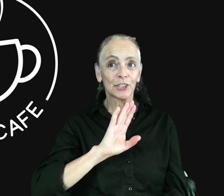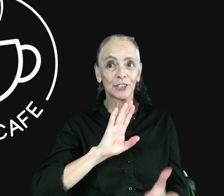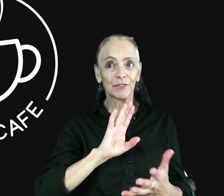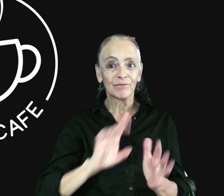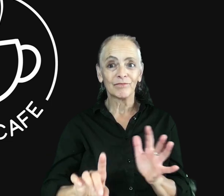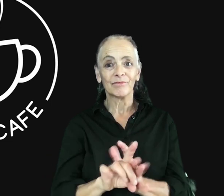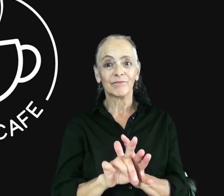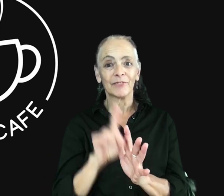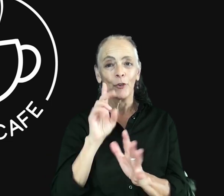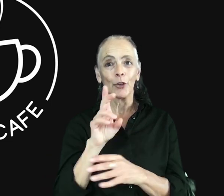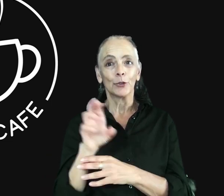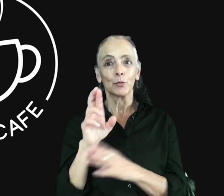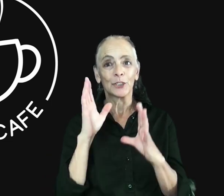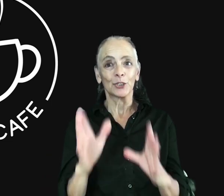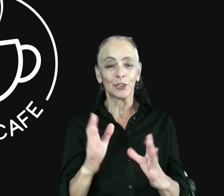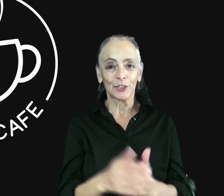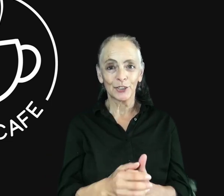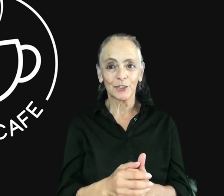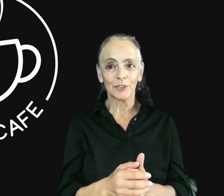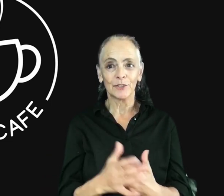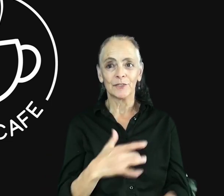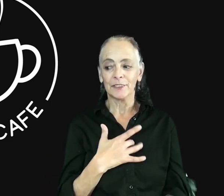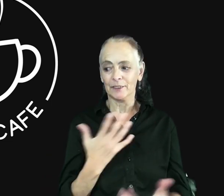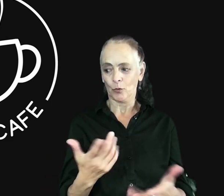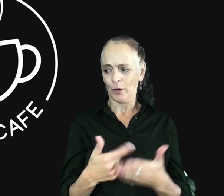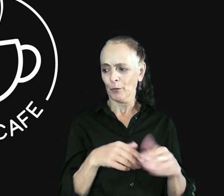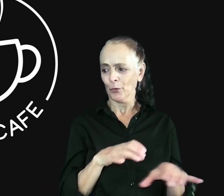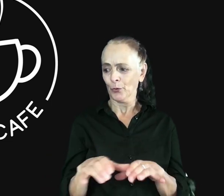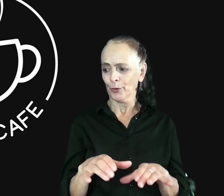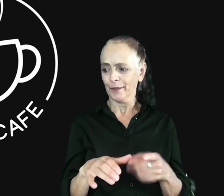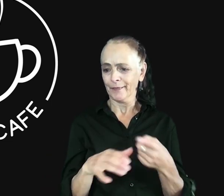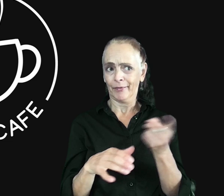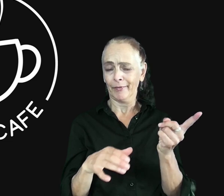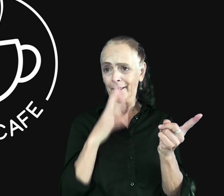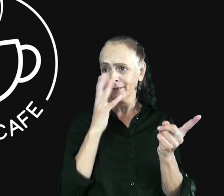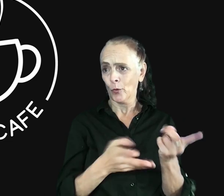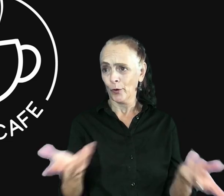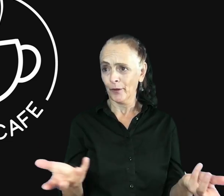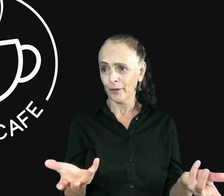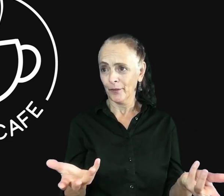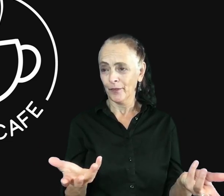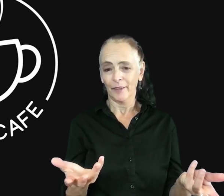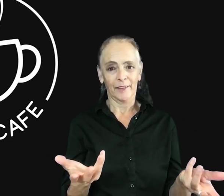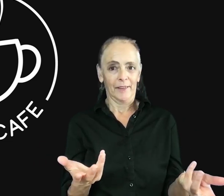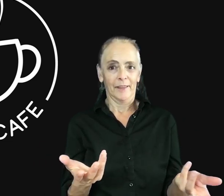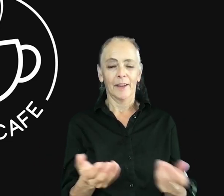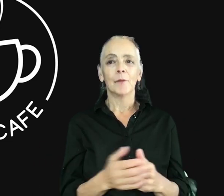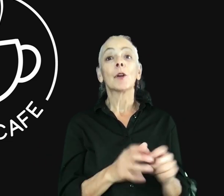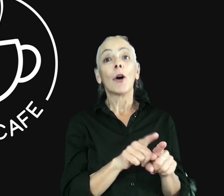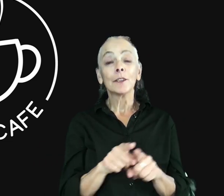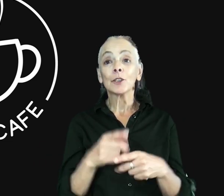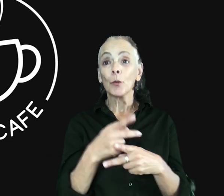already for the user researcher to have the the feeling that what they are doing is not taken into account etc etc but also probably on the